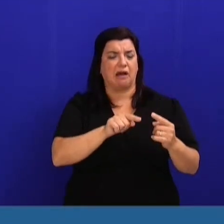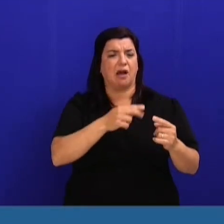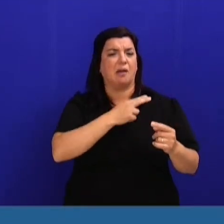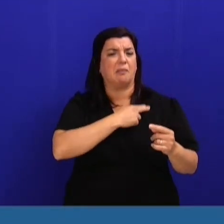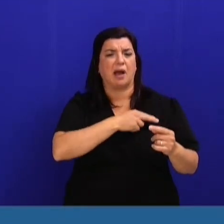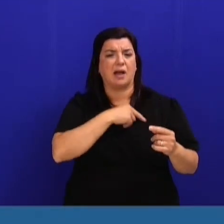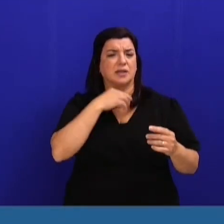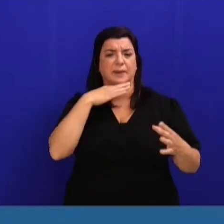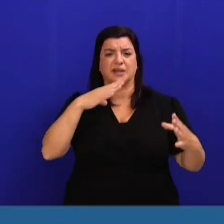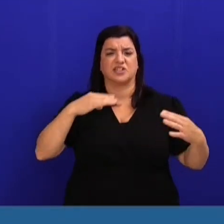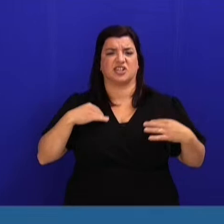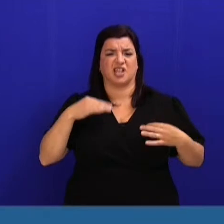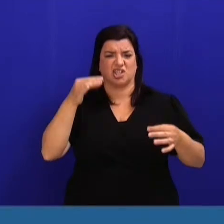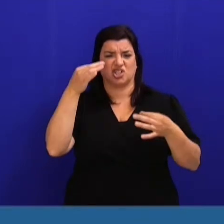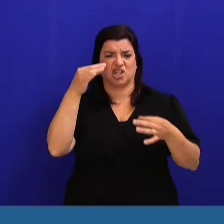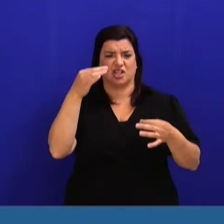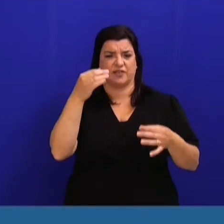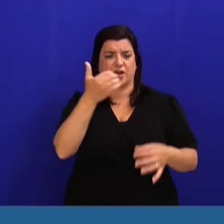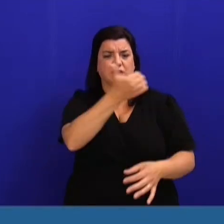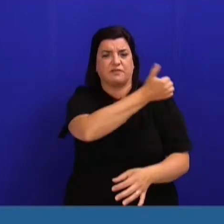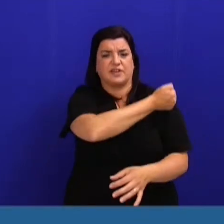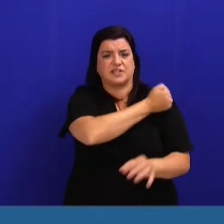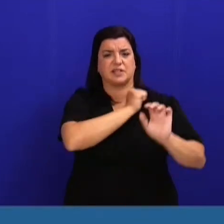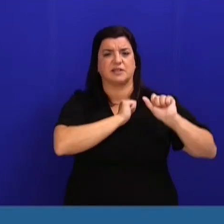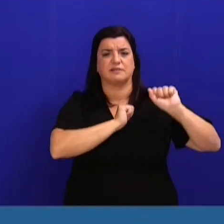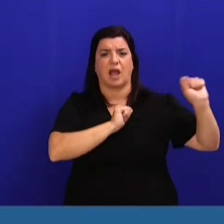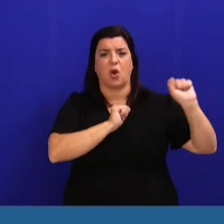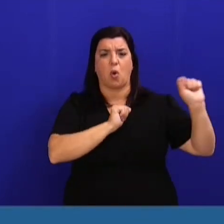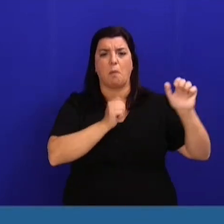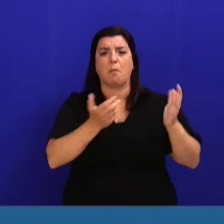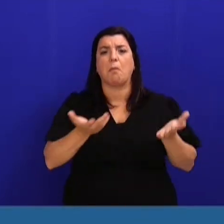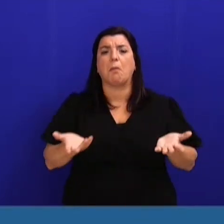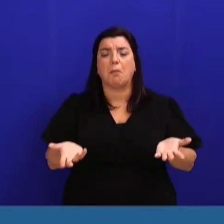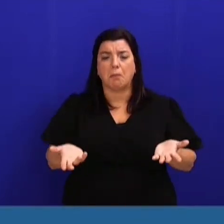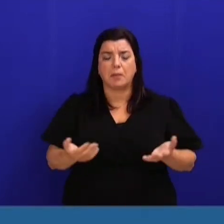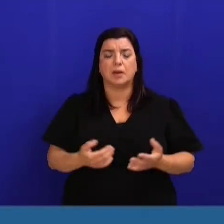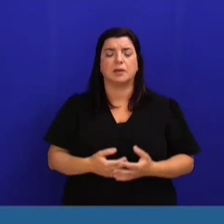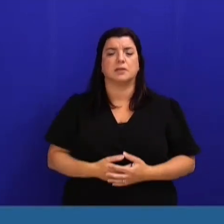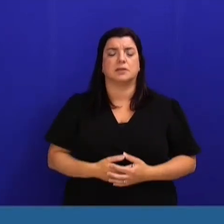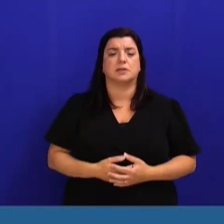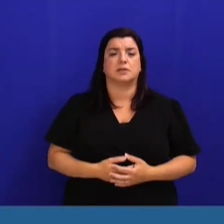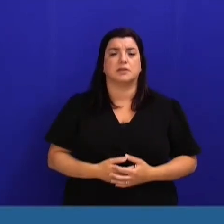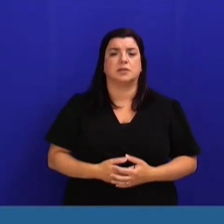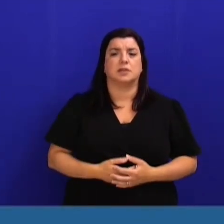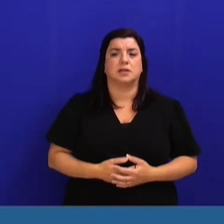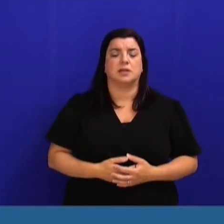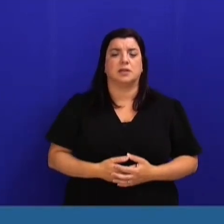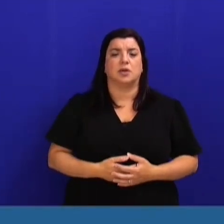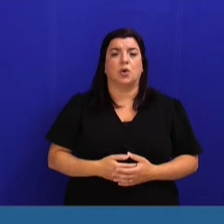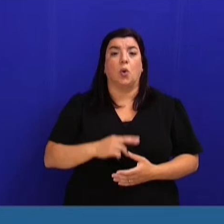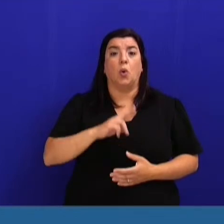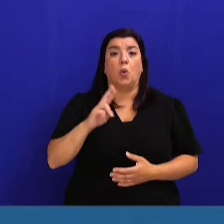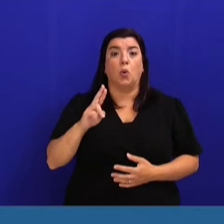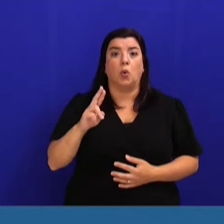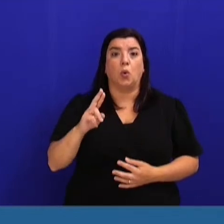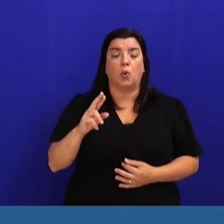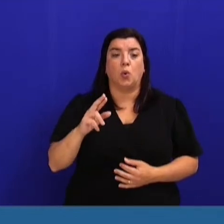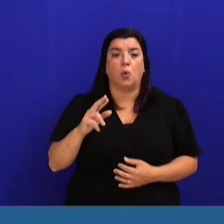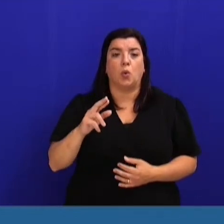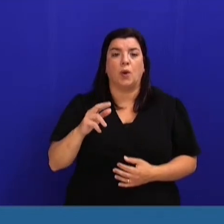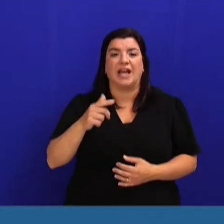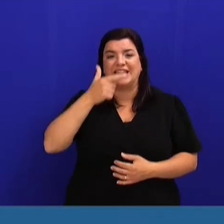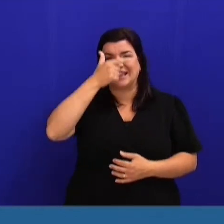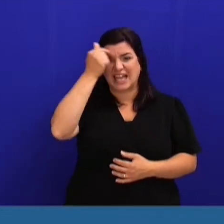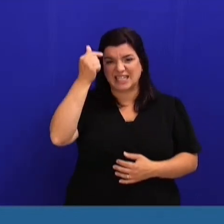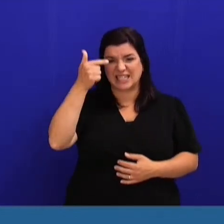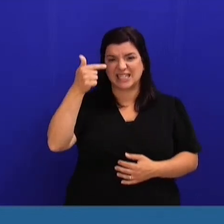doesn't recognize any vaccine certificates that weren't issued in Malta, and if the fact that you have to take a test 72 hours before